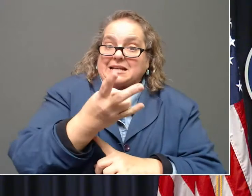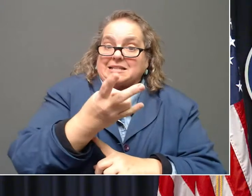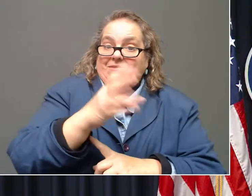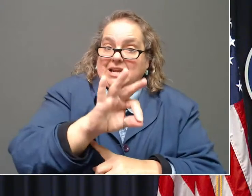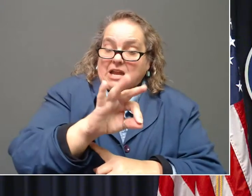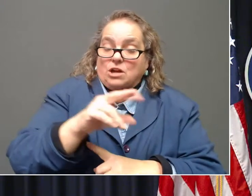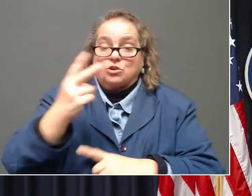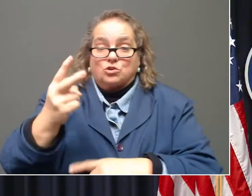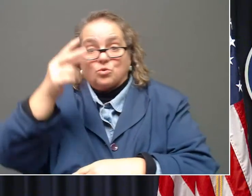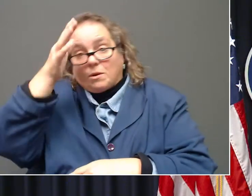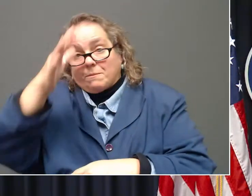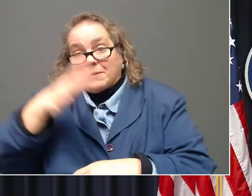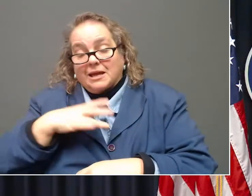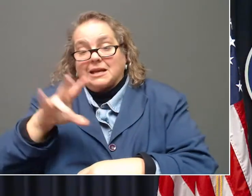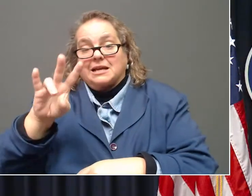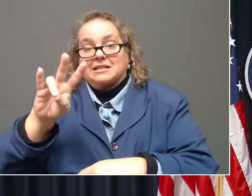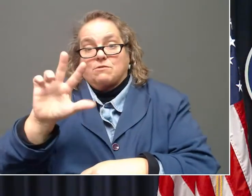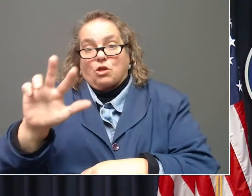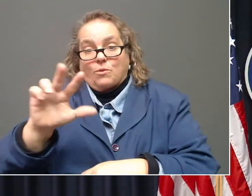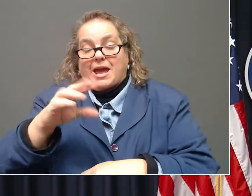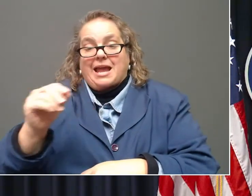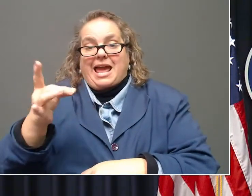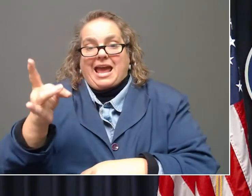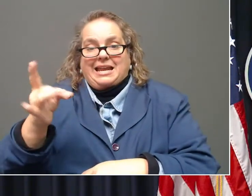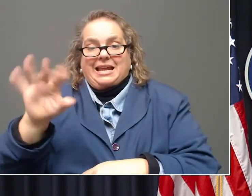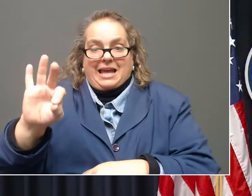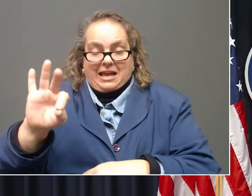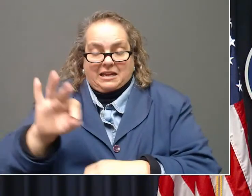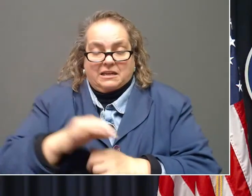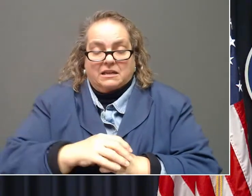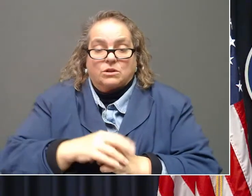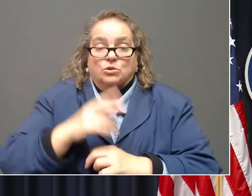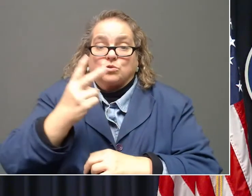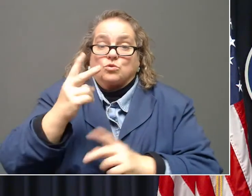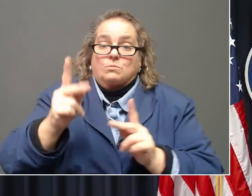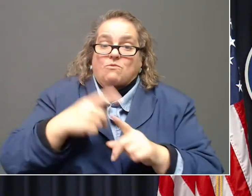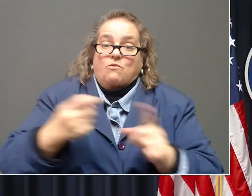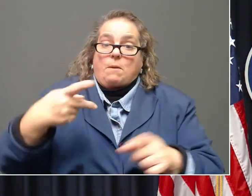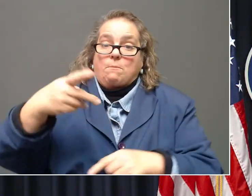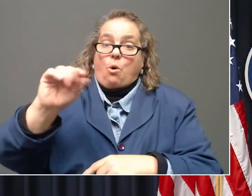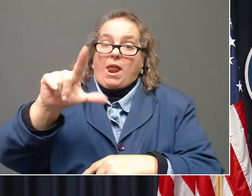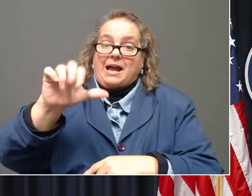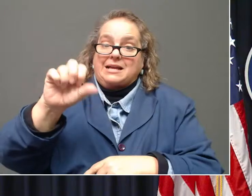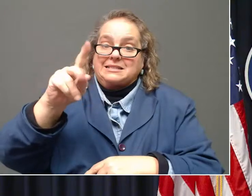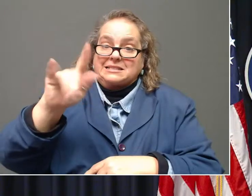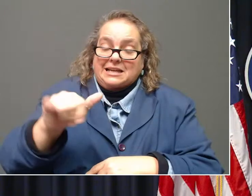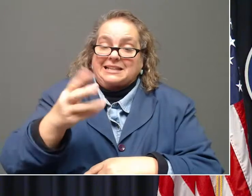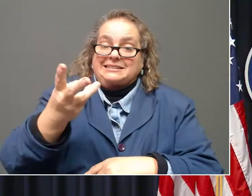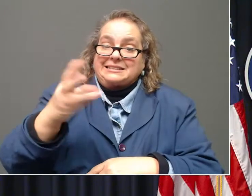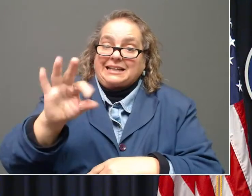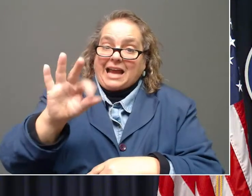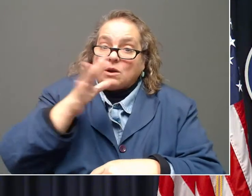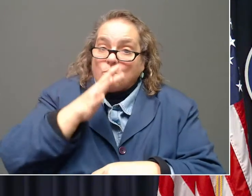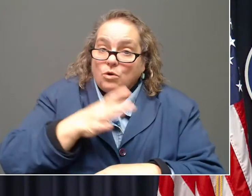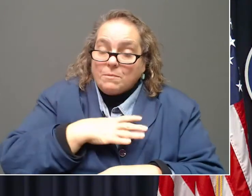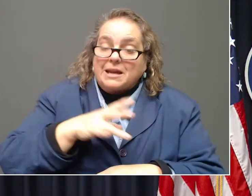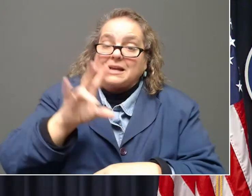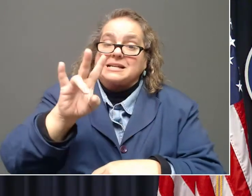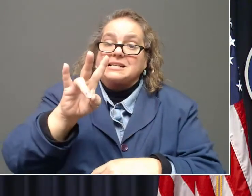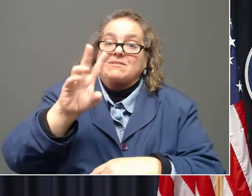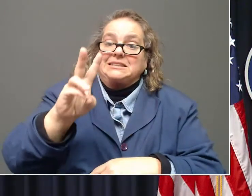63, 66, and 67. 89-year-old woman in Metcalf, 70-year-old man in